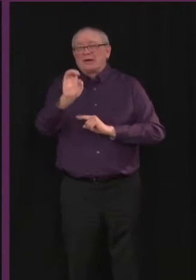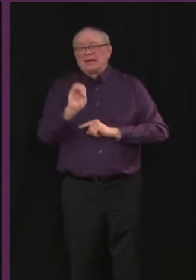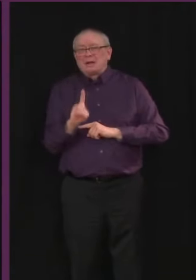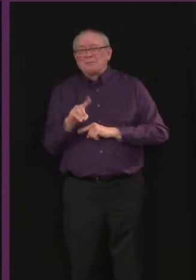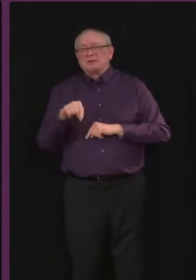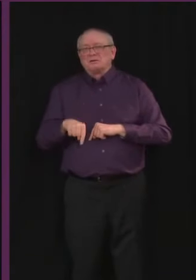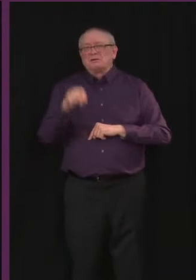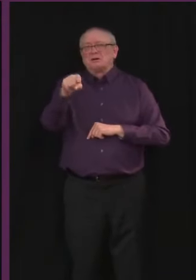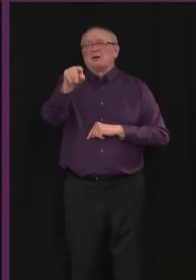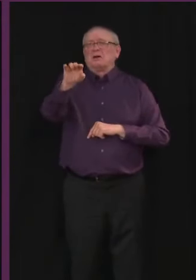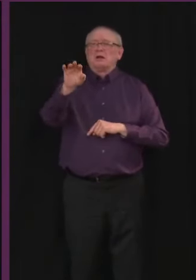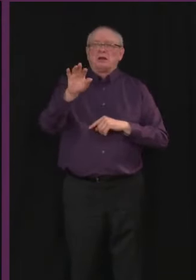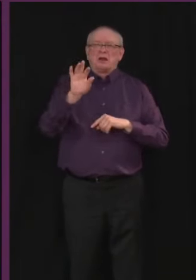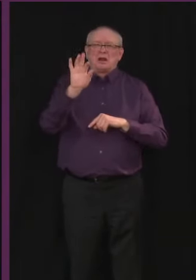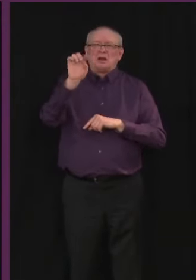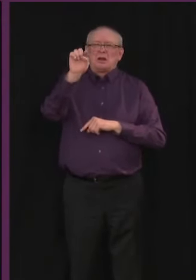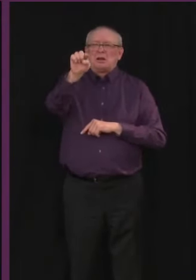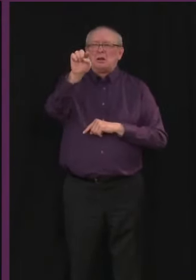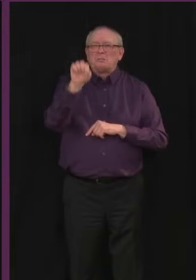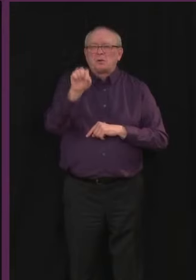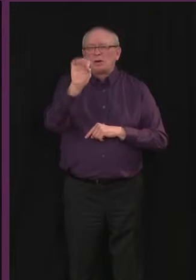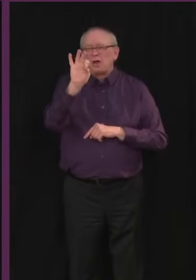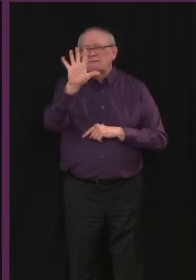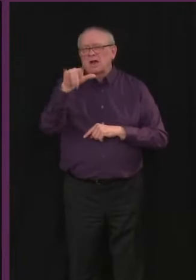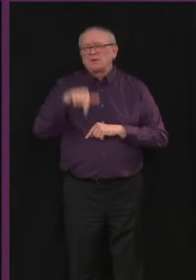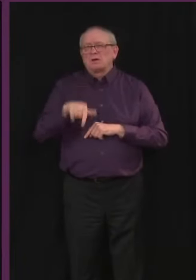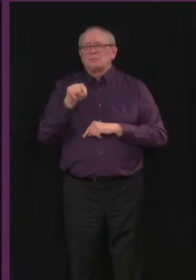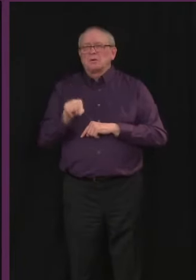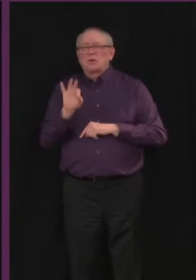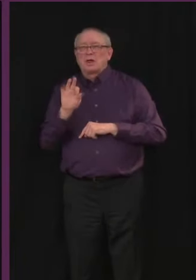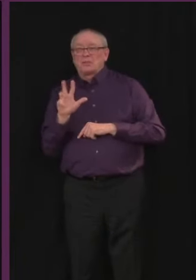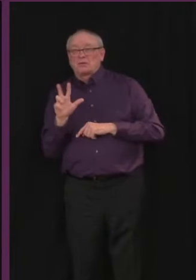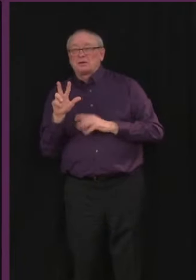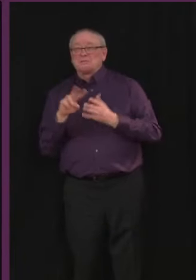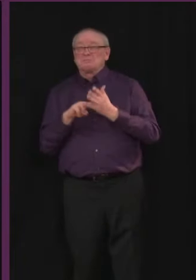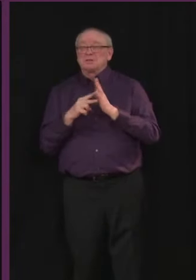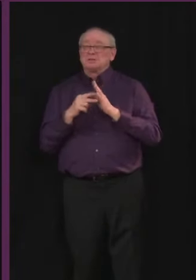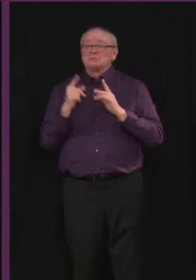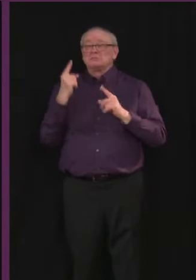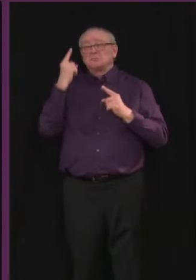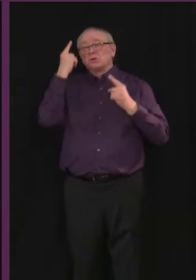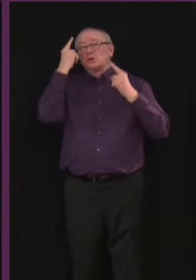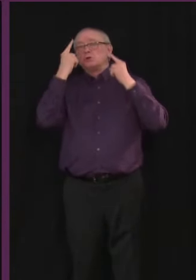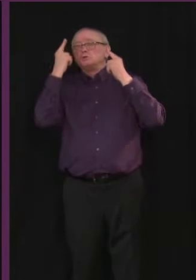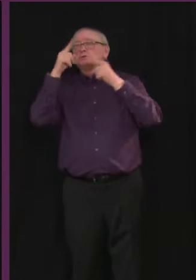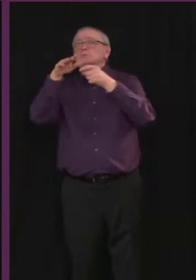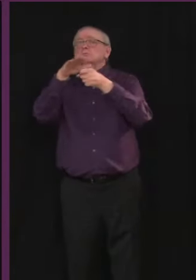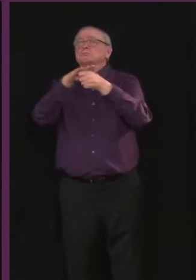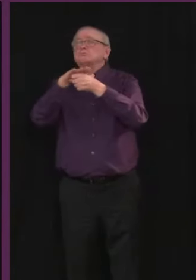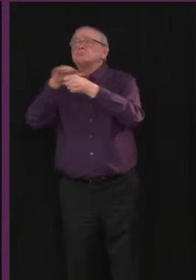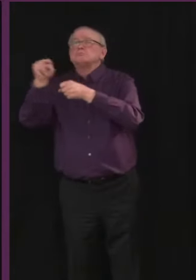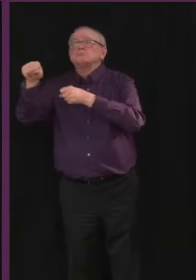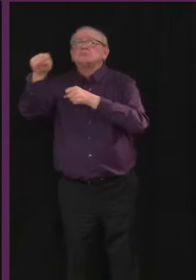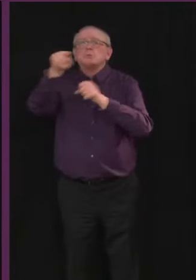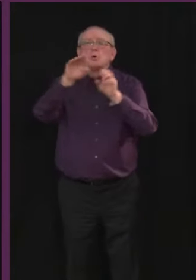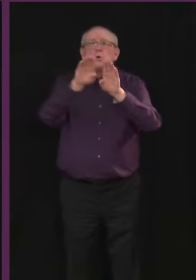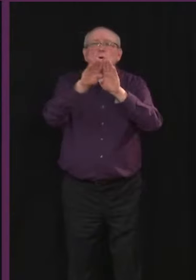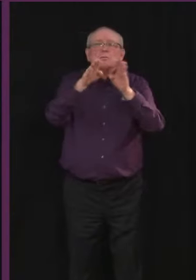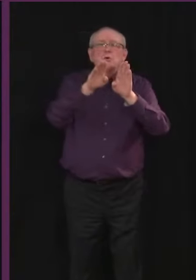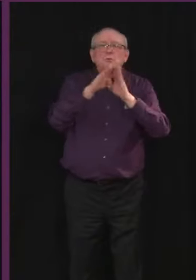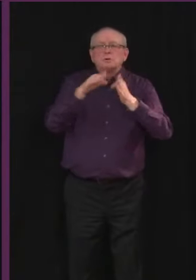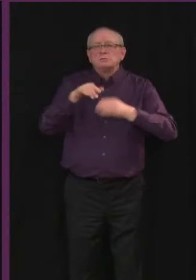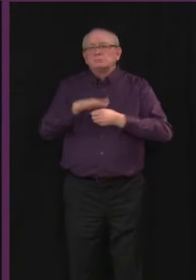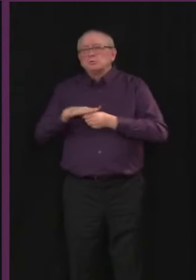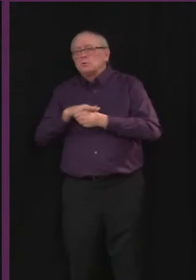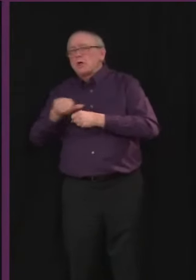on the table right now? It's encouraging, of course, that in Calgary and Edmonton we don't have an R over 1. However, you may